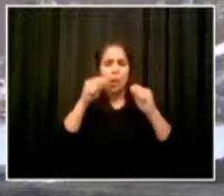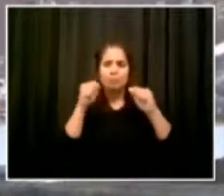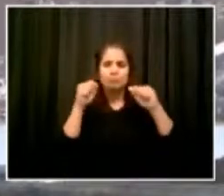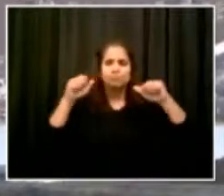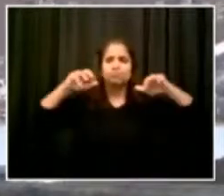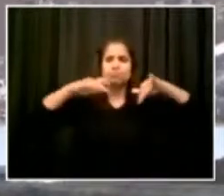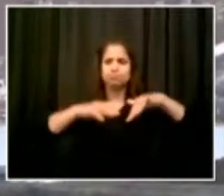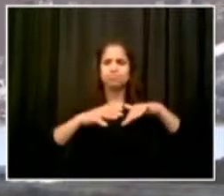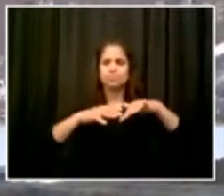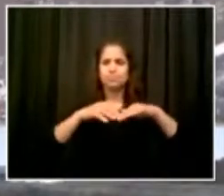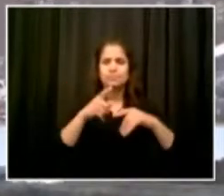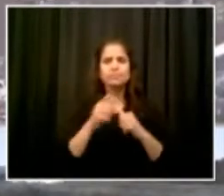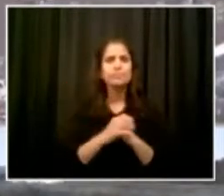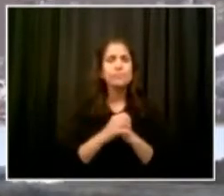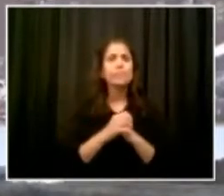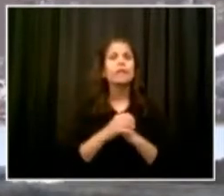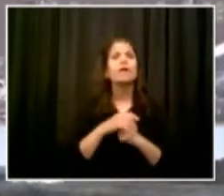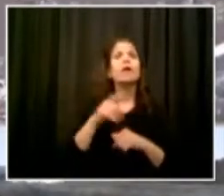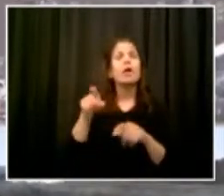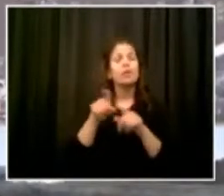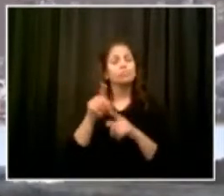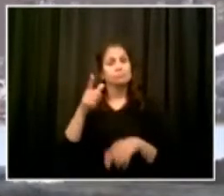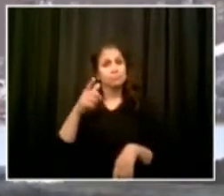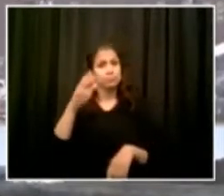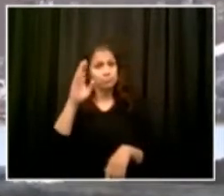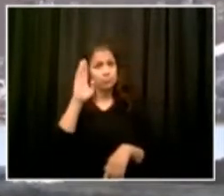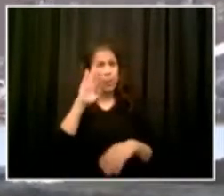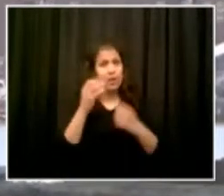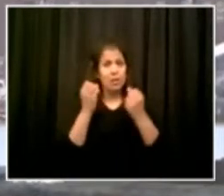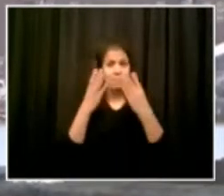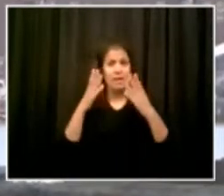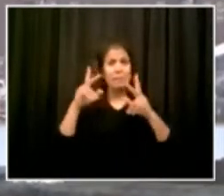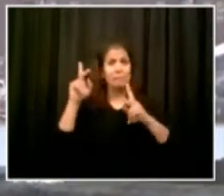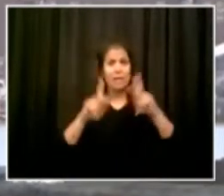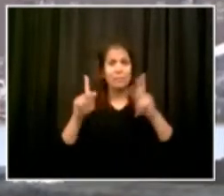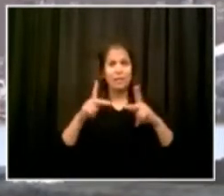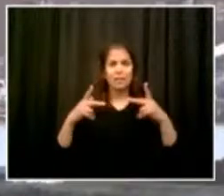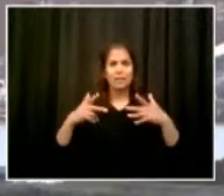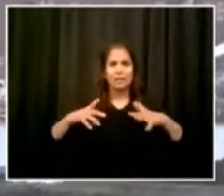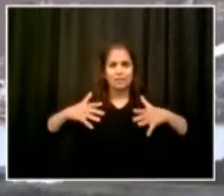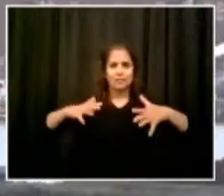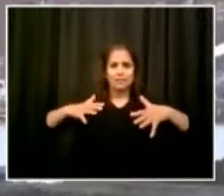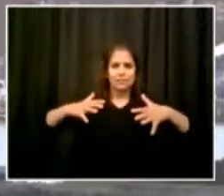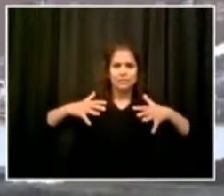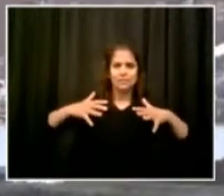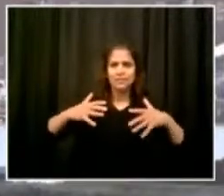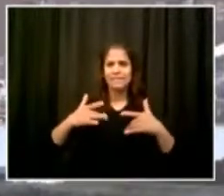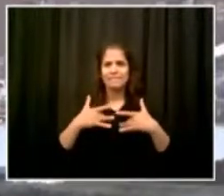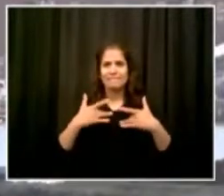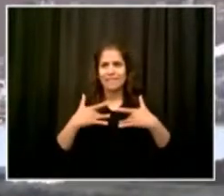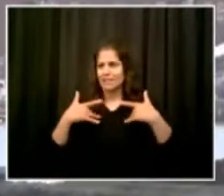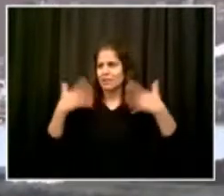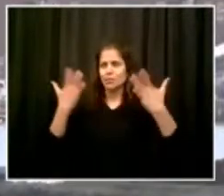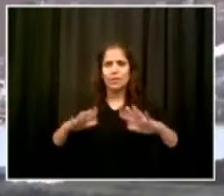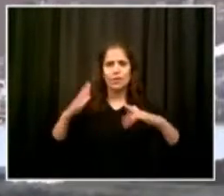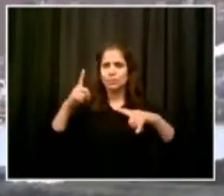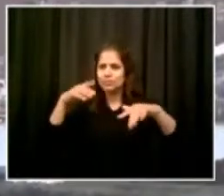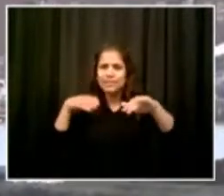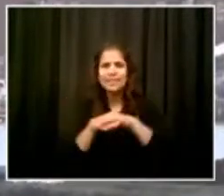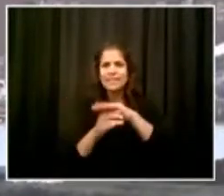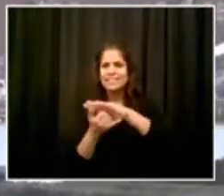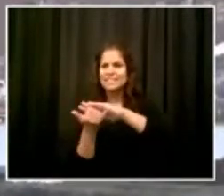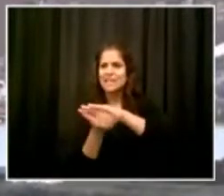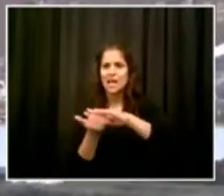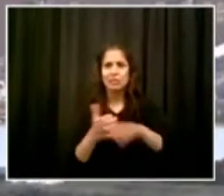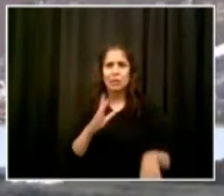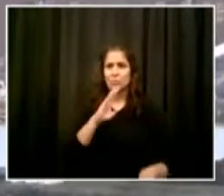I'm not going back to the office. I'm not even going to go in Central Park for a walk because it's too crowded. What do you say to all the people who are afraid and don't feel safe? Yeah,